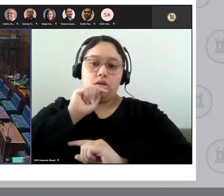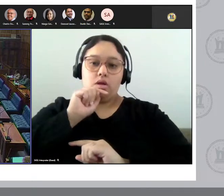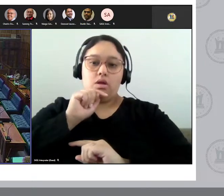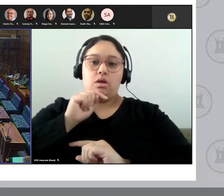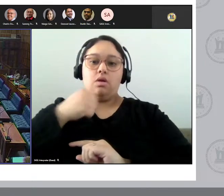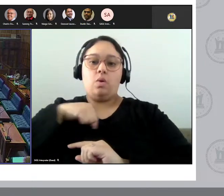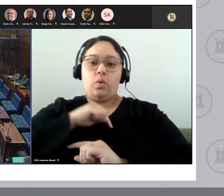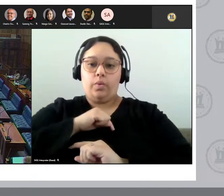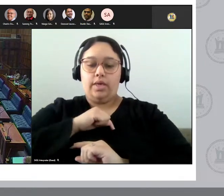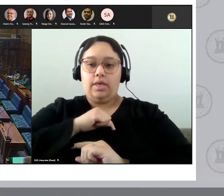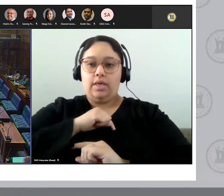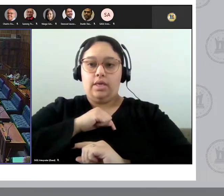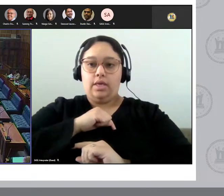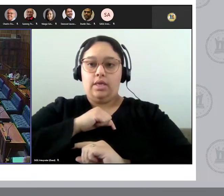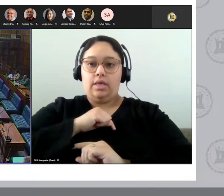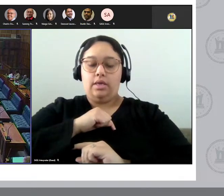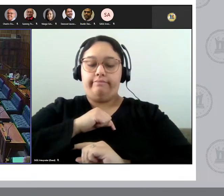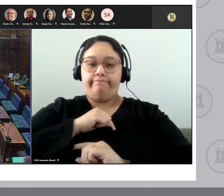we've